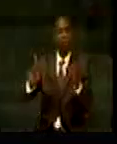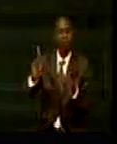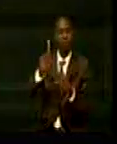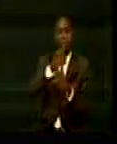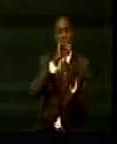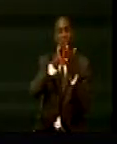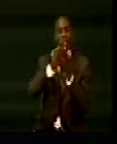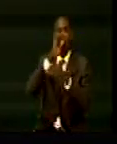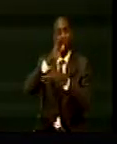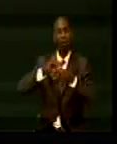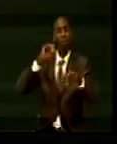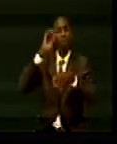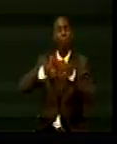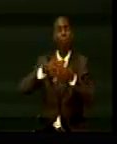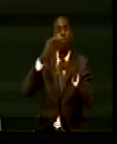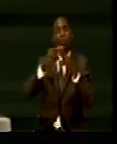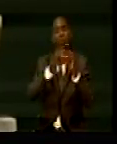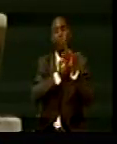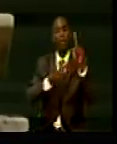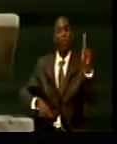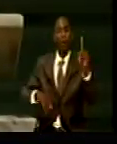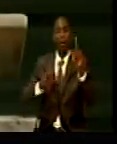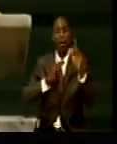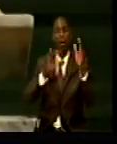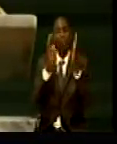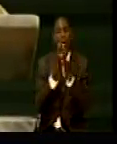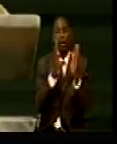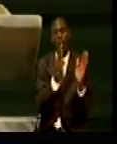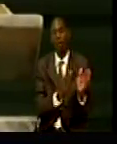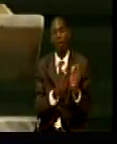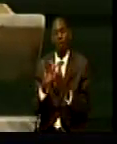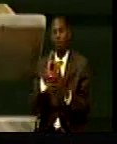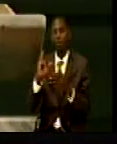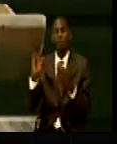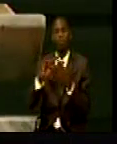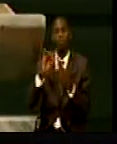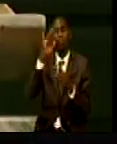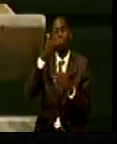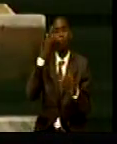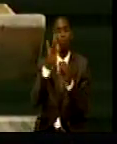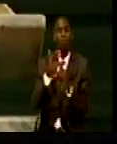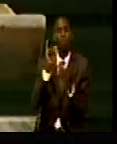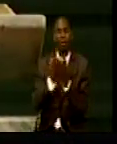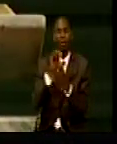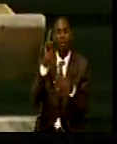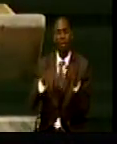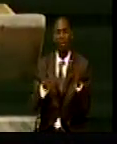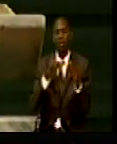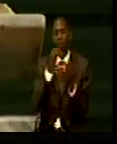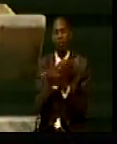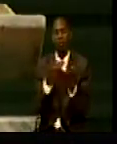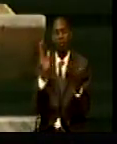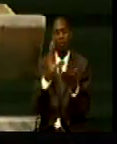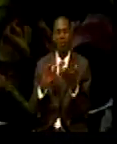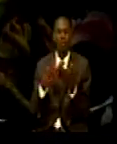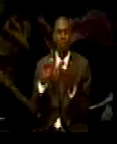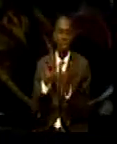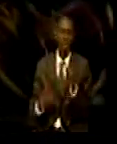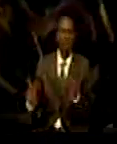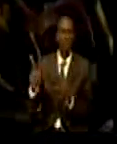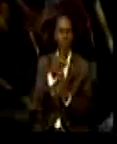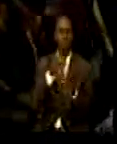Lord. And I pray, Lord, according to your promise, which cannot fail, forgive everyone in